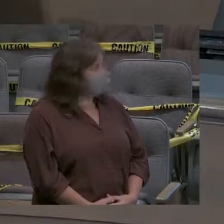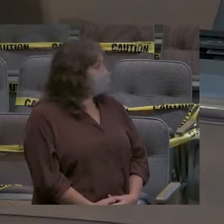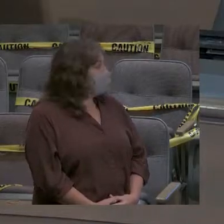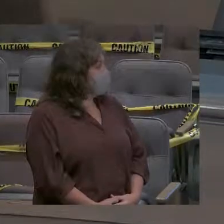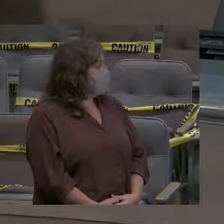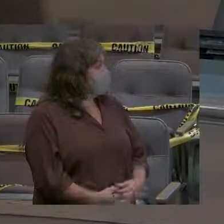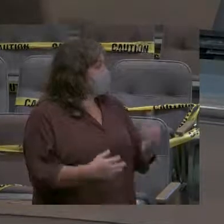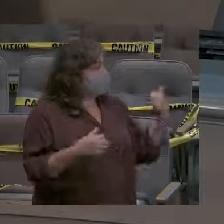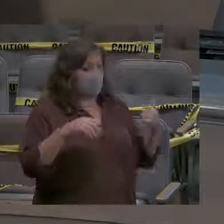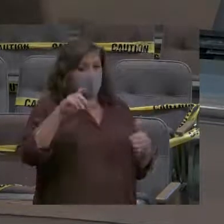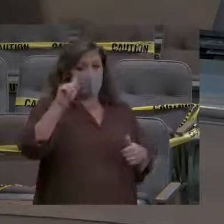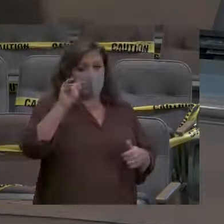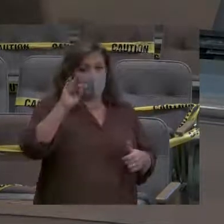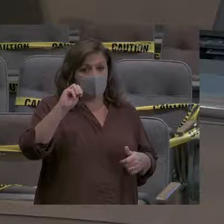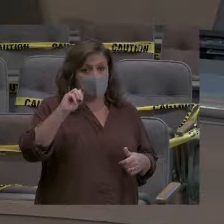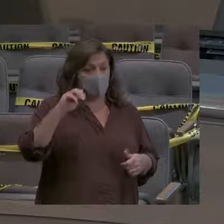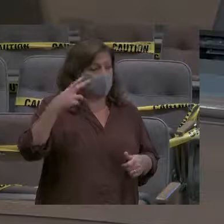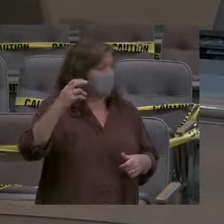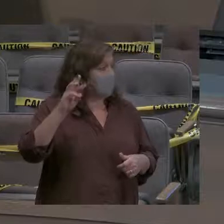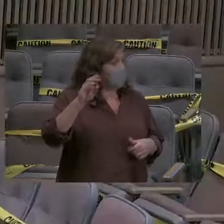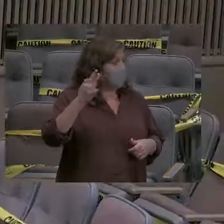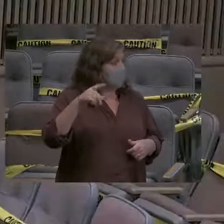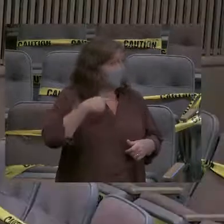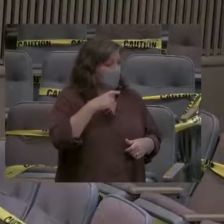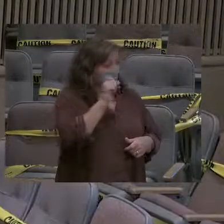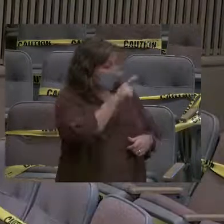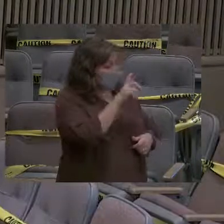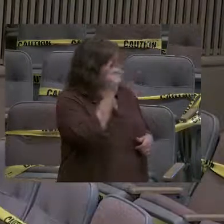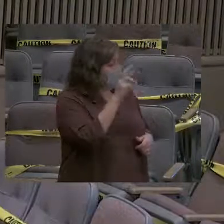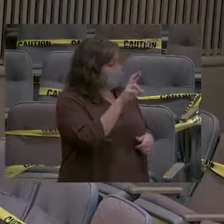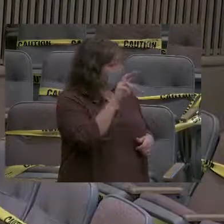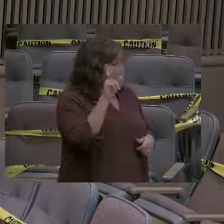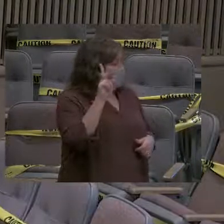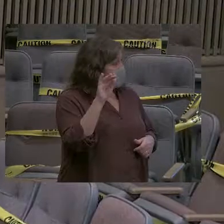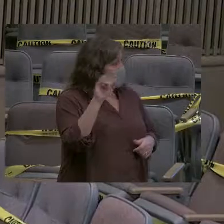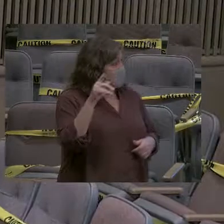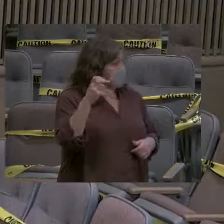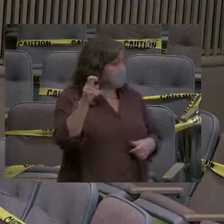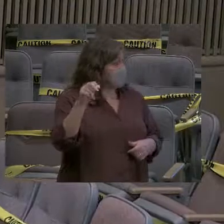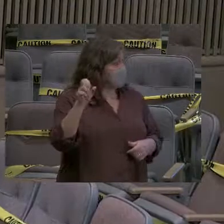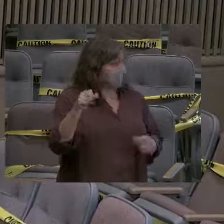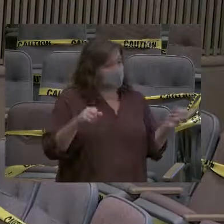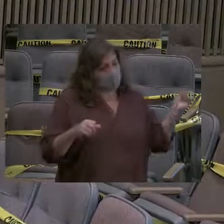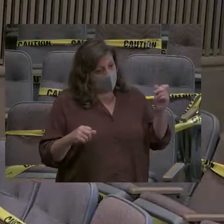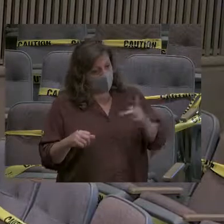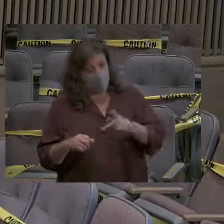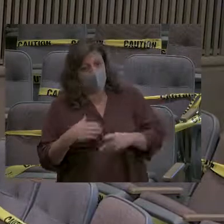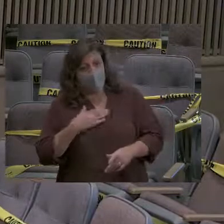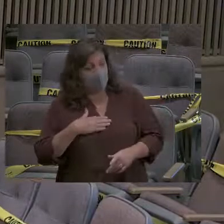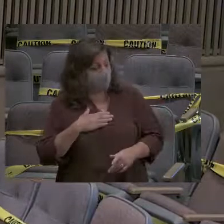Yes, Mayor Pro Tem. I want to ask Dr. Kitchen to come back to the podium for a minute, Dr. Kitchen.